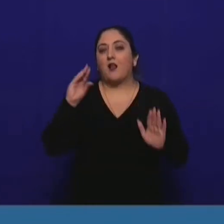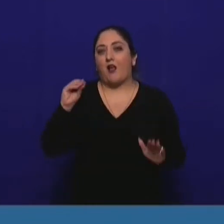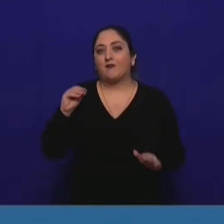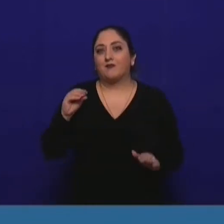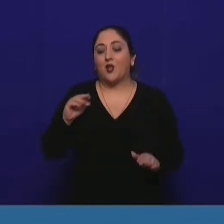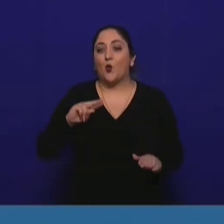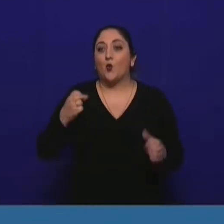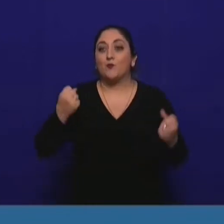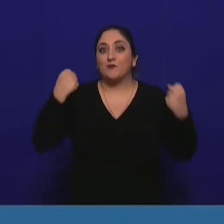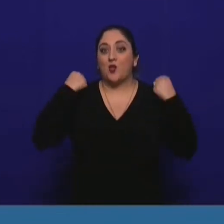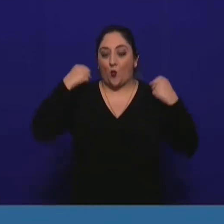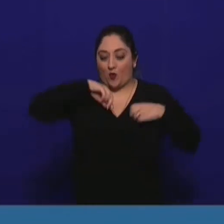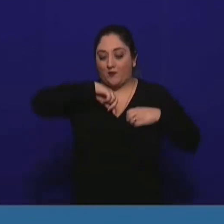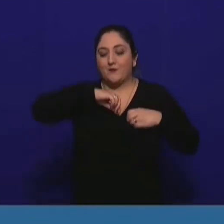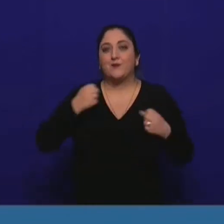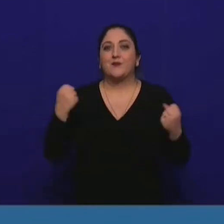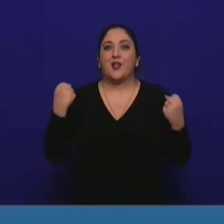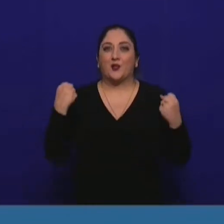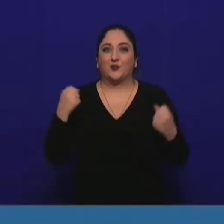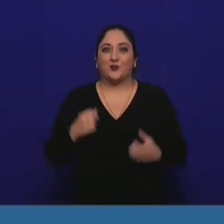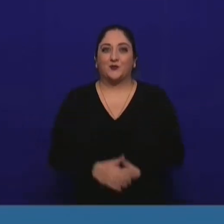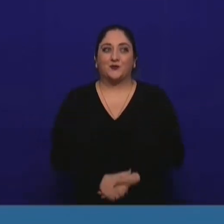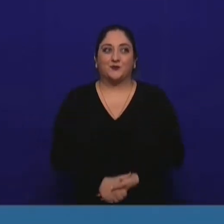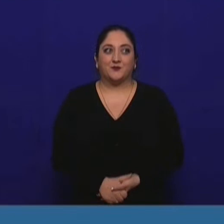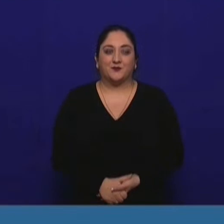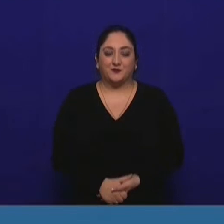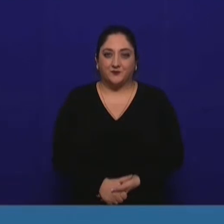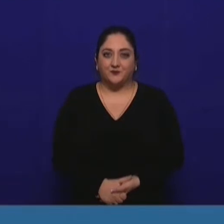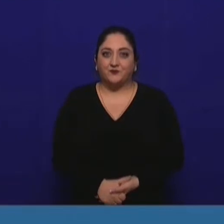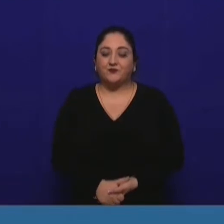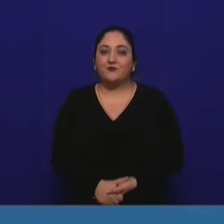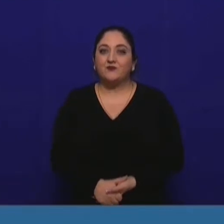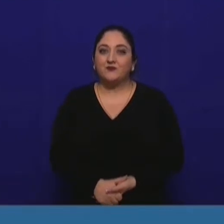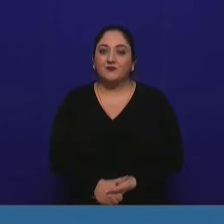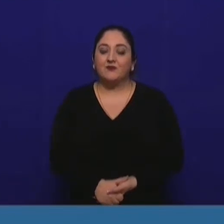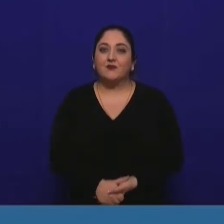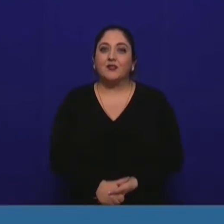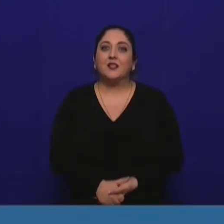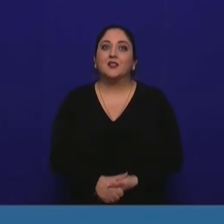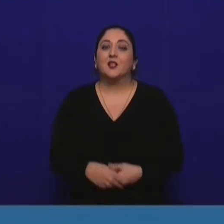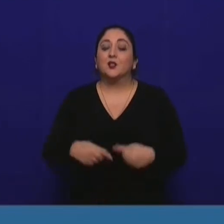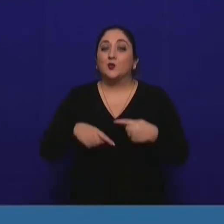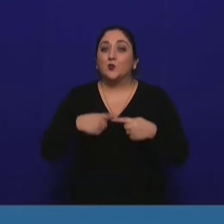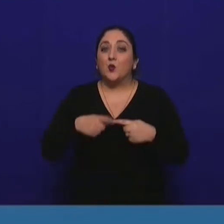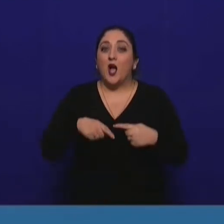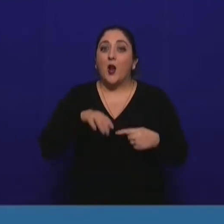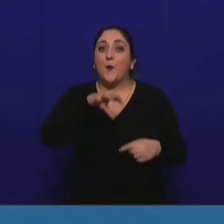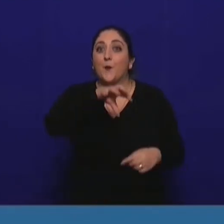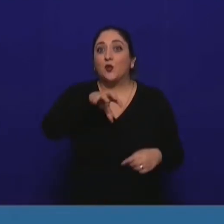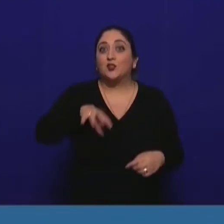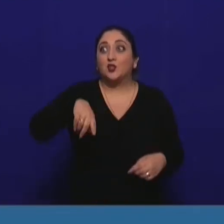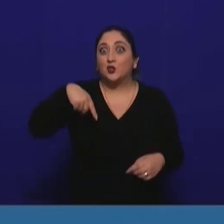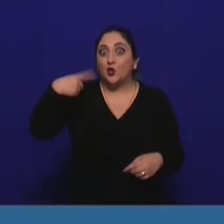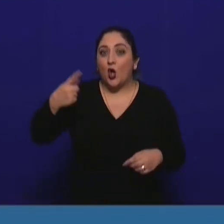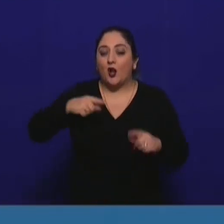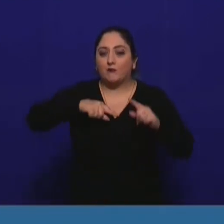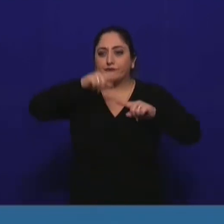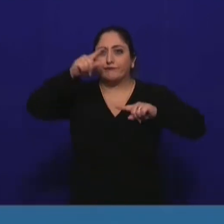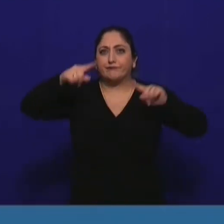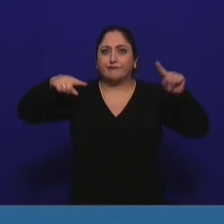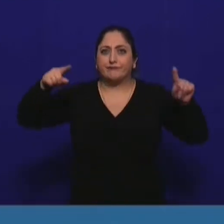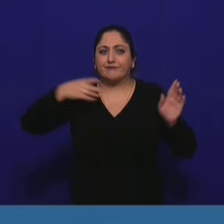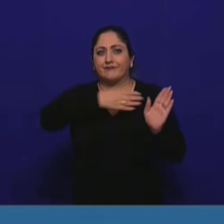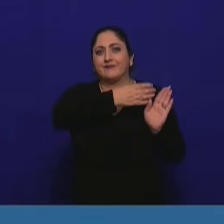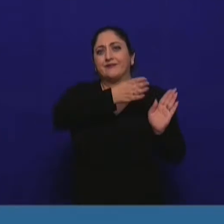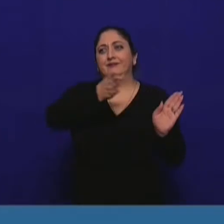tal-immunità tal-persuna. Fuq li qed jiġru wkoll f'diversi pajjiżi anke x'qed jiġru varjanti anke li inti